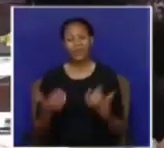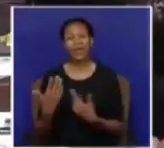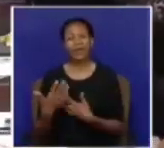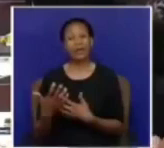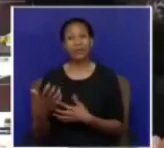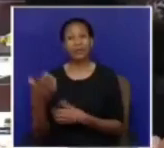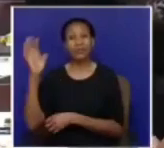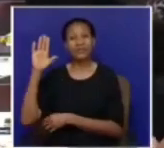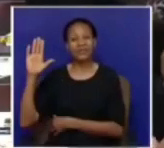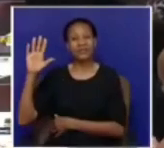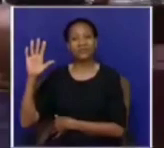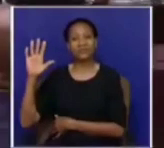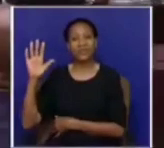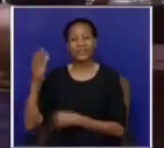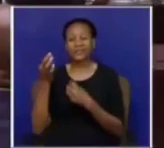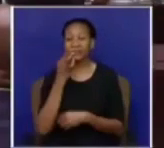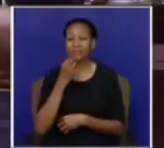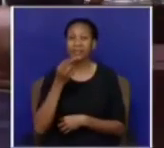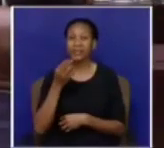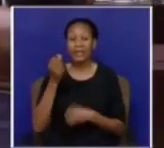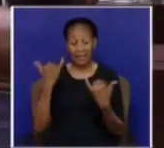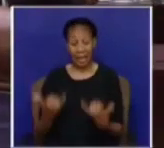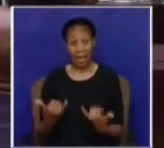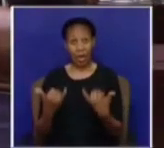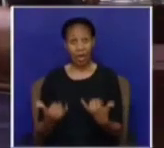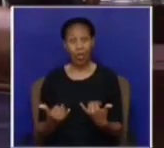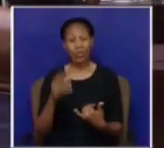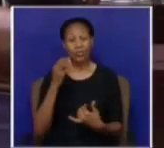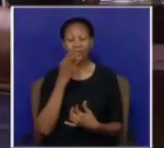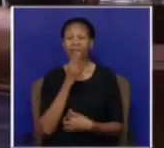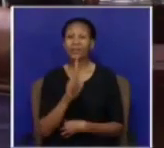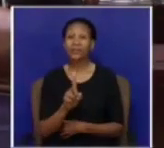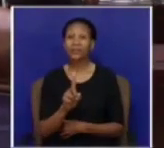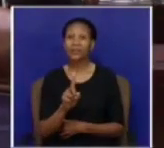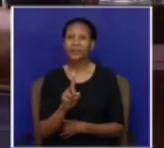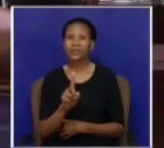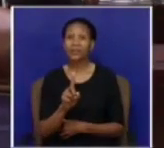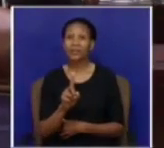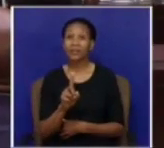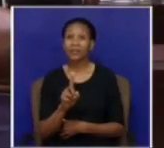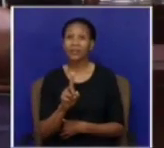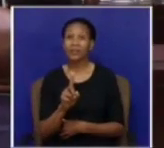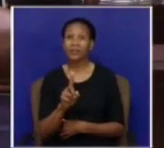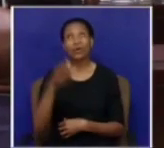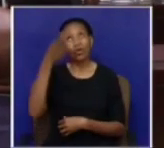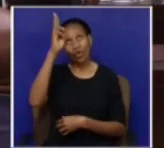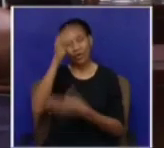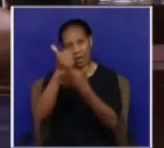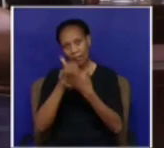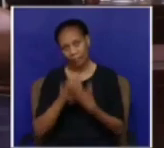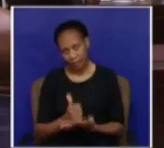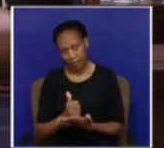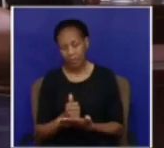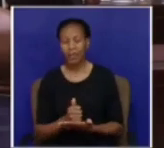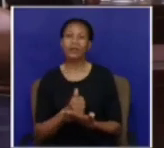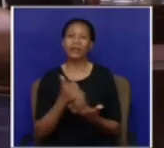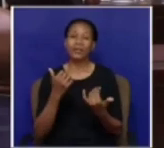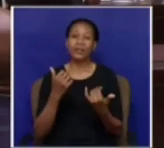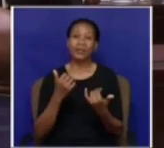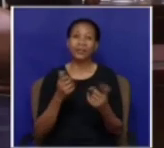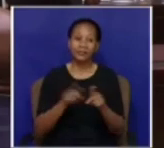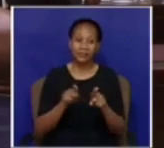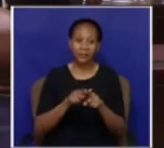hands. Those who are taking an oath will say, "So help me God," and those who are taking an